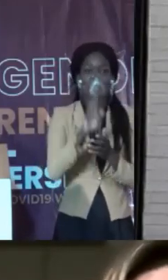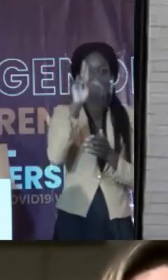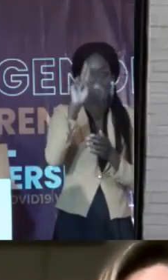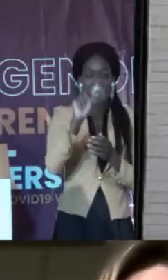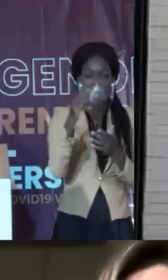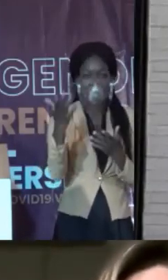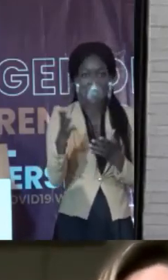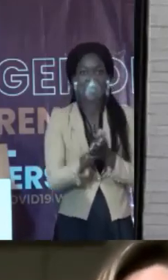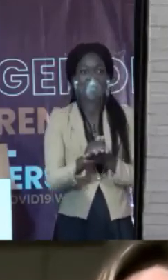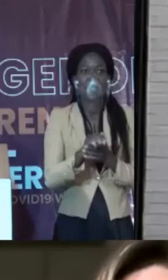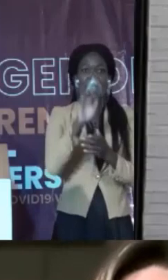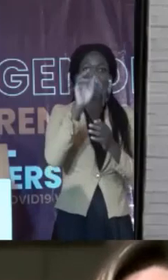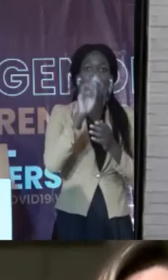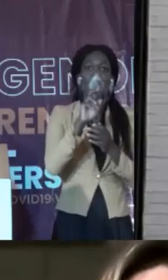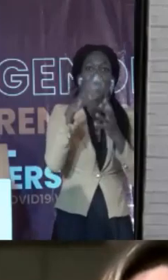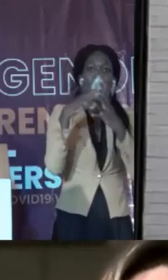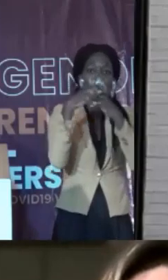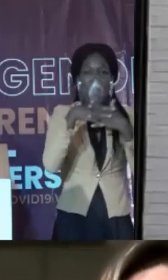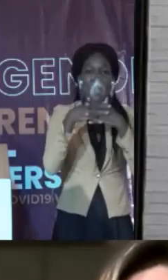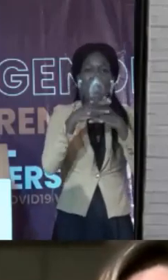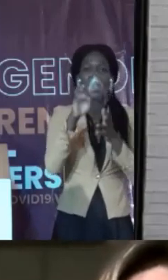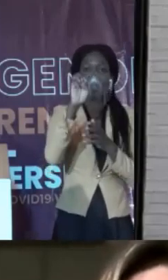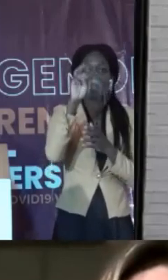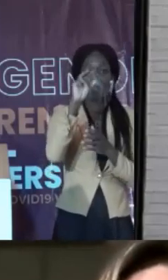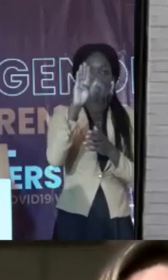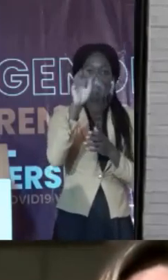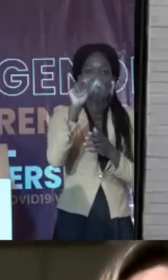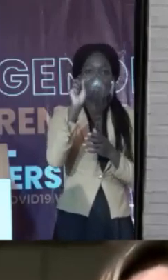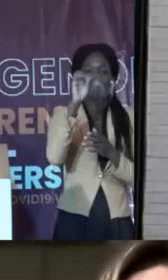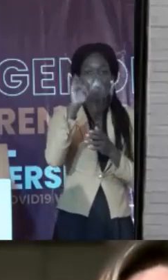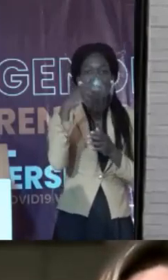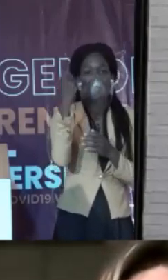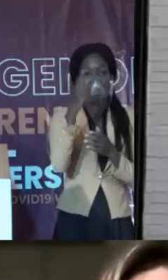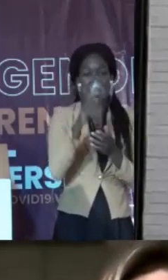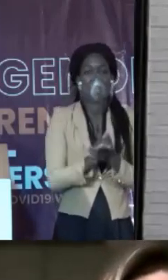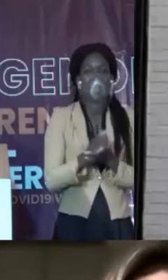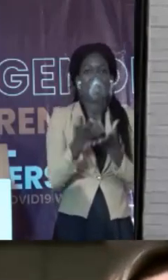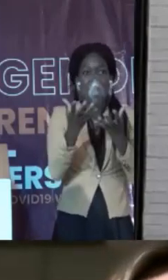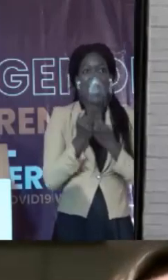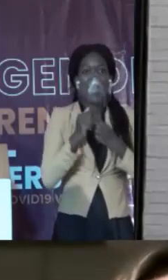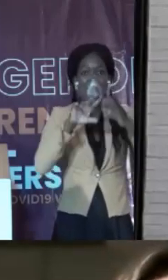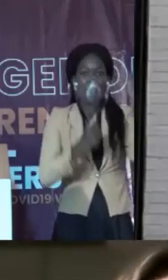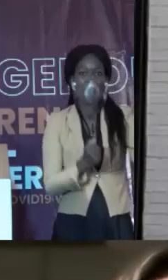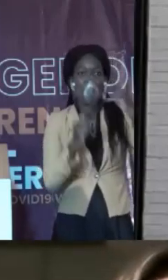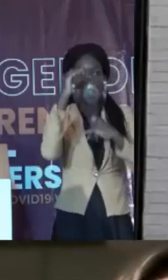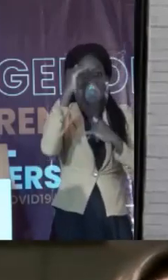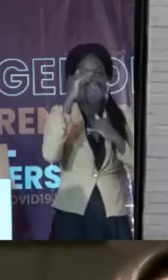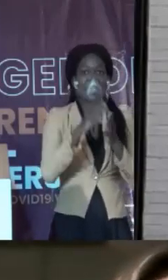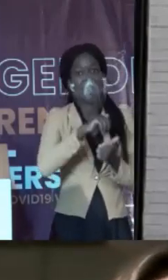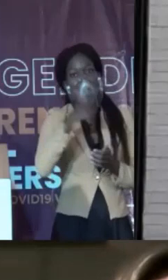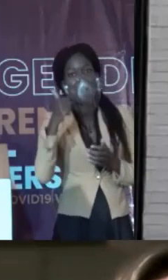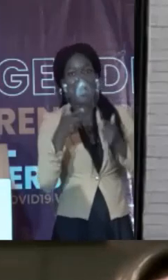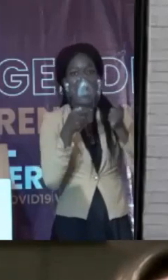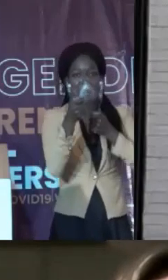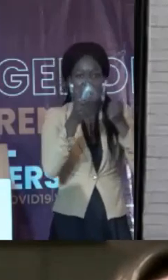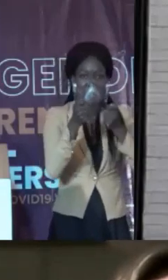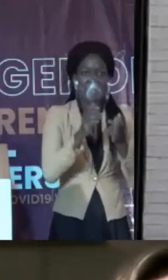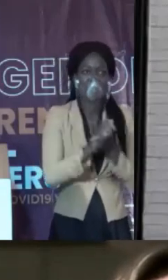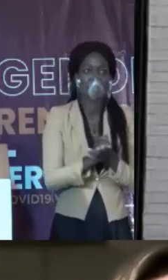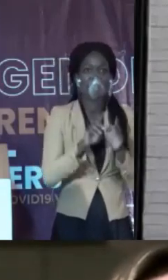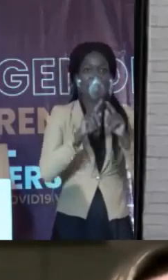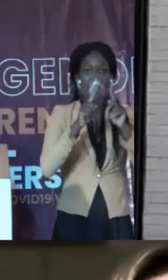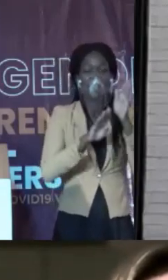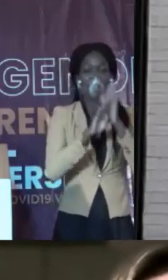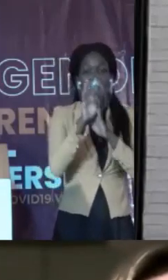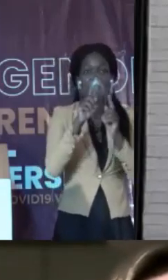in Malawi, and she holds a master's degree in public administration and development from University of Birmingham,